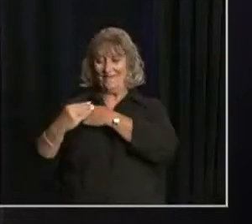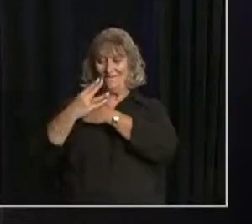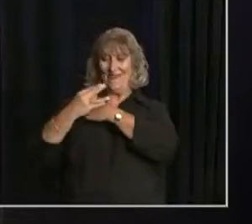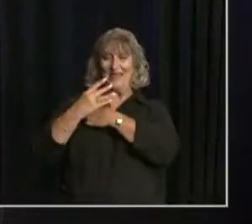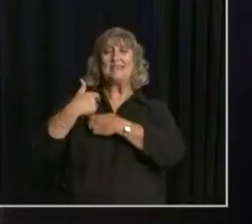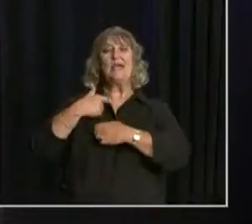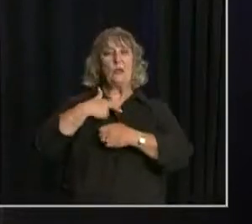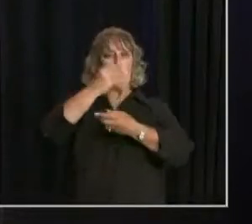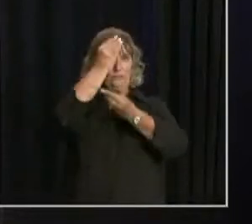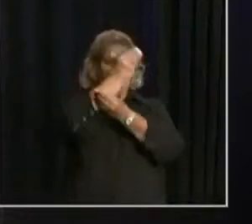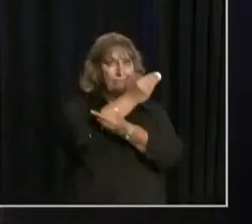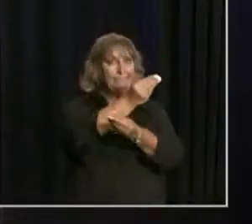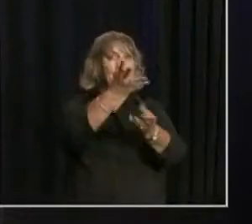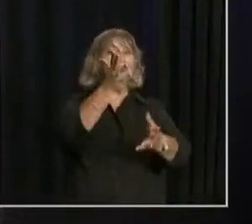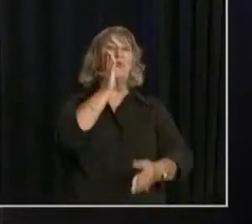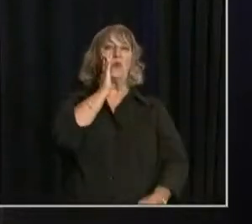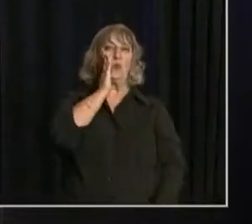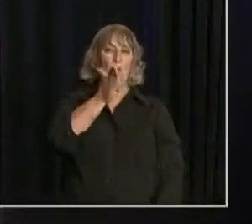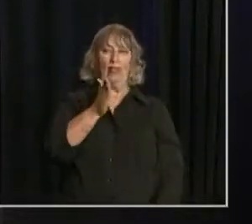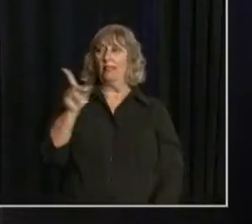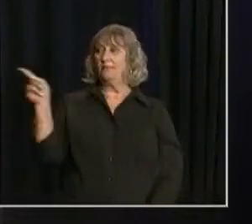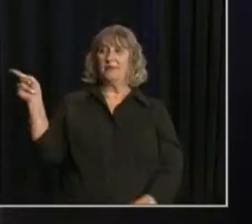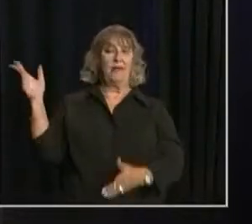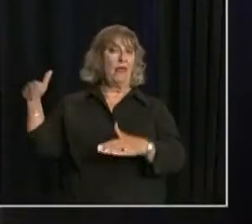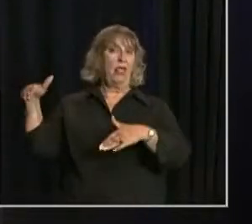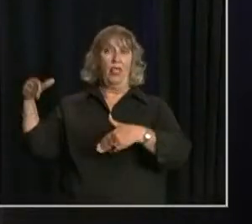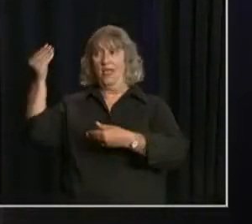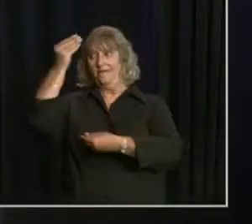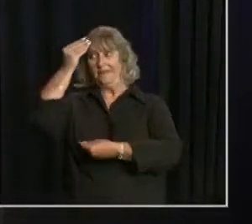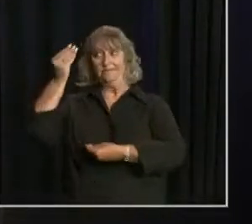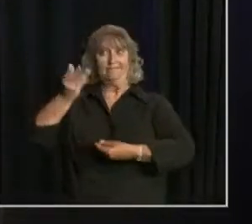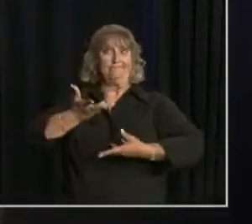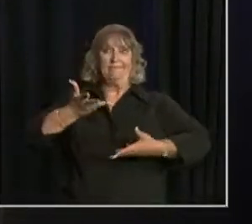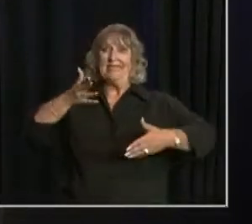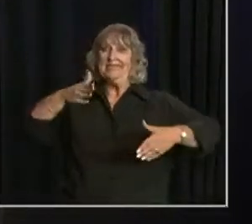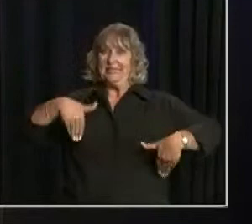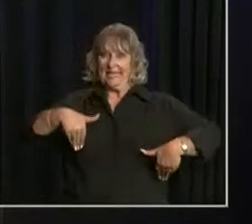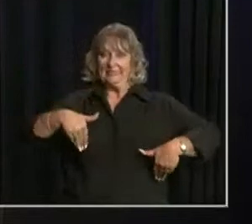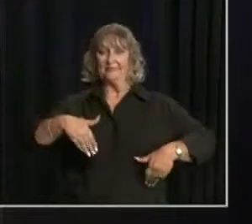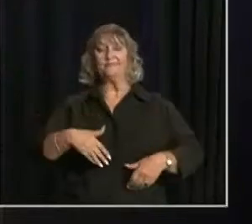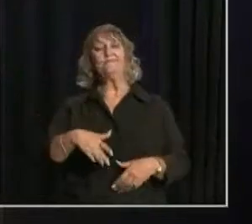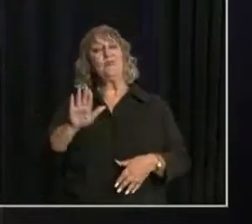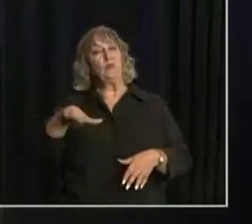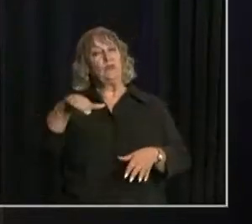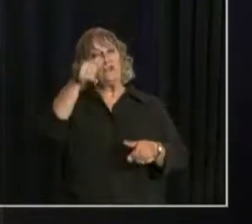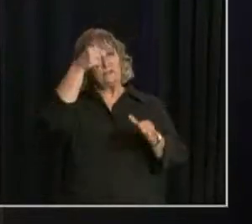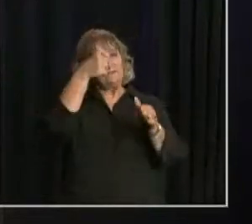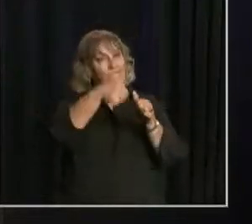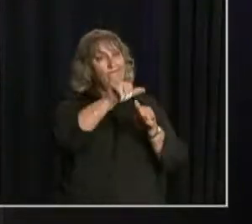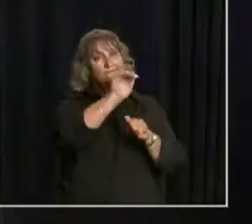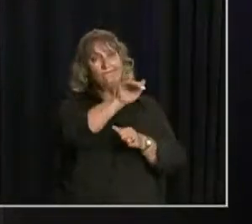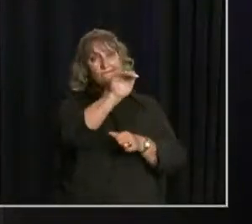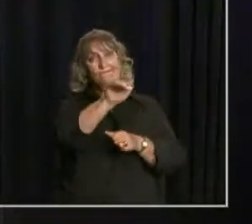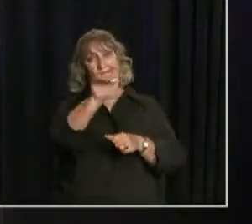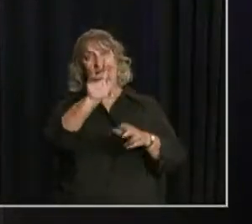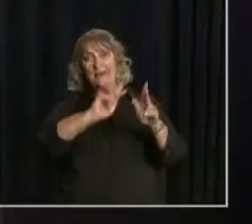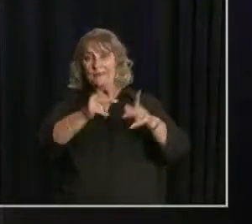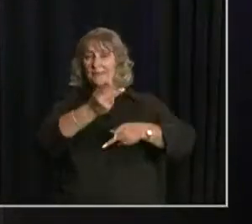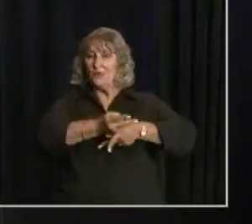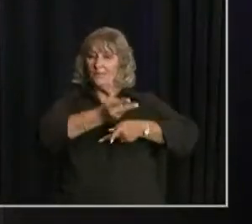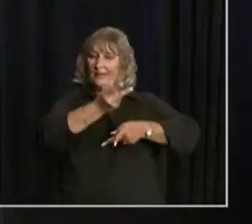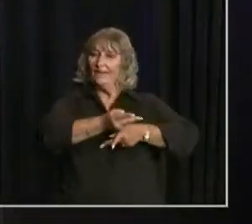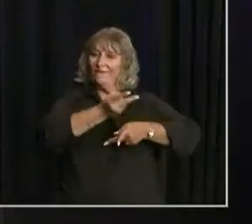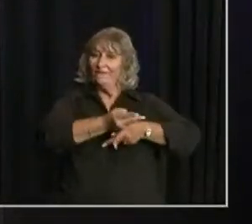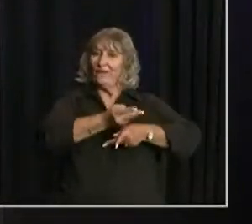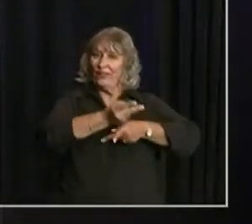sure to communicate that. But so far, we have not yet issued instructions or guidance. We are reminding folks systematically to remain vigilant and just